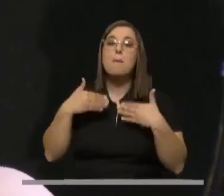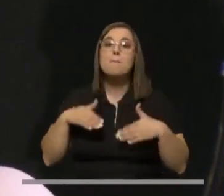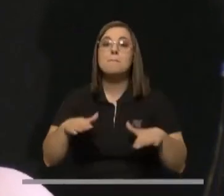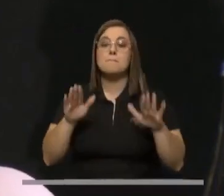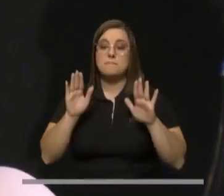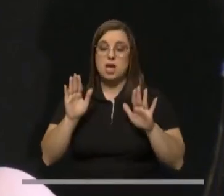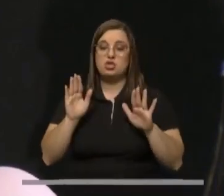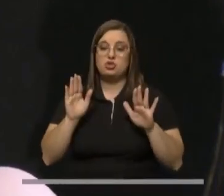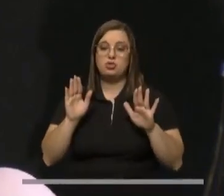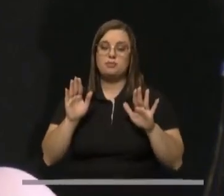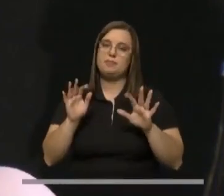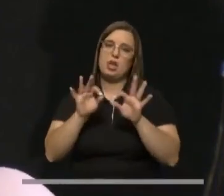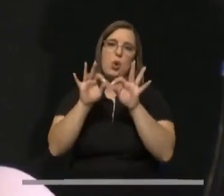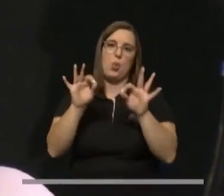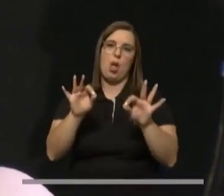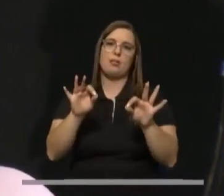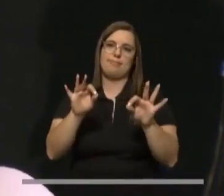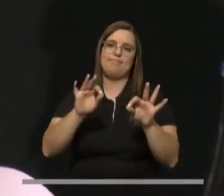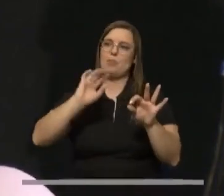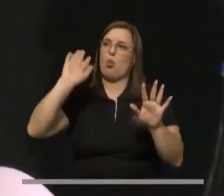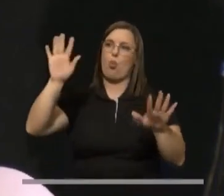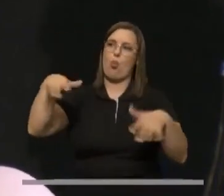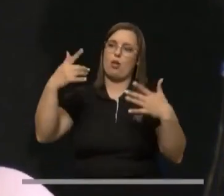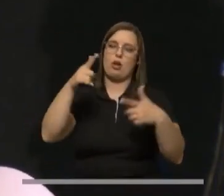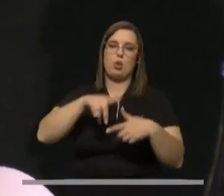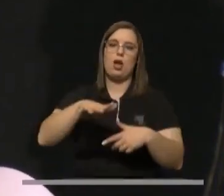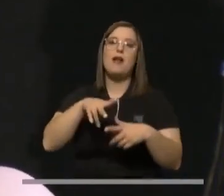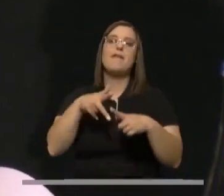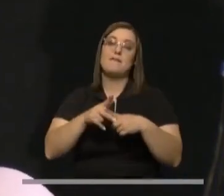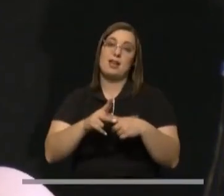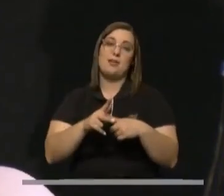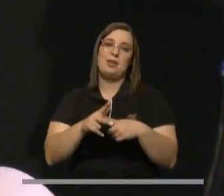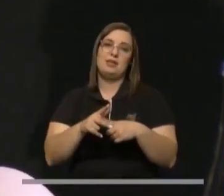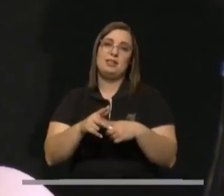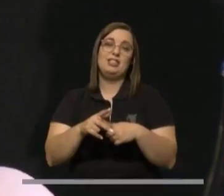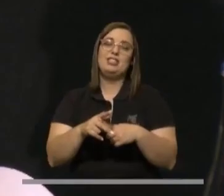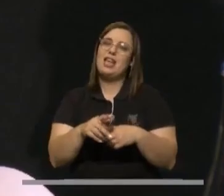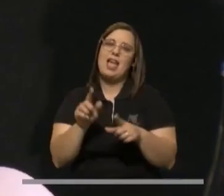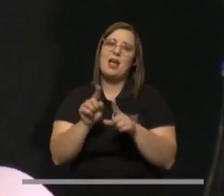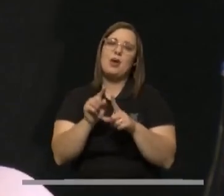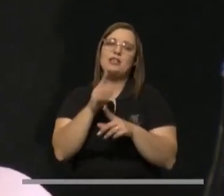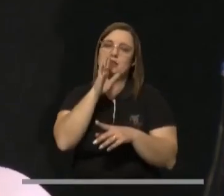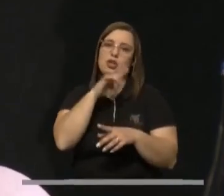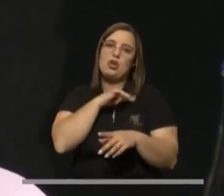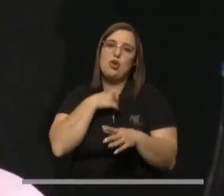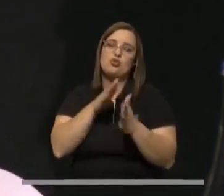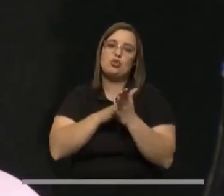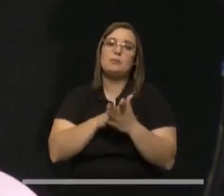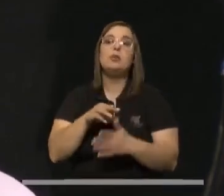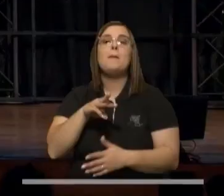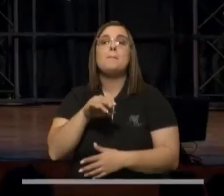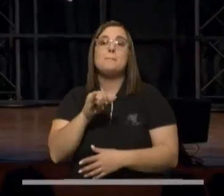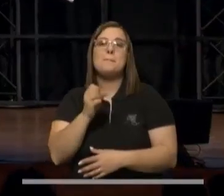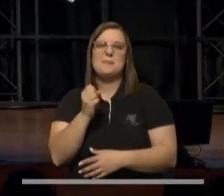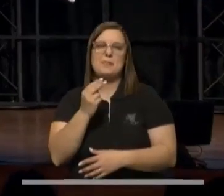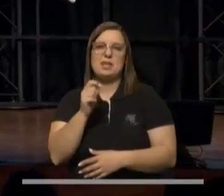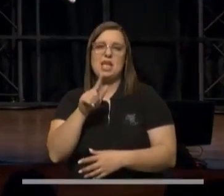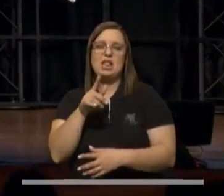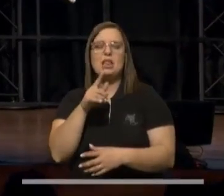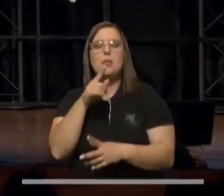judicial system, etc. But like everything else, the tools are what we make of them. Miguel, same